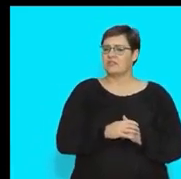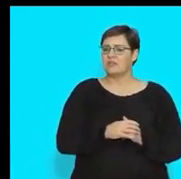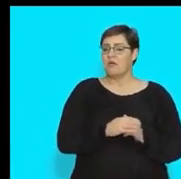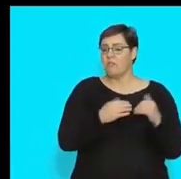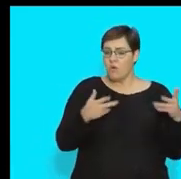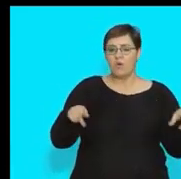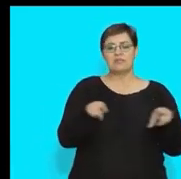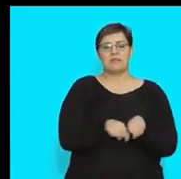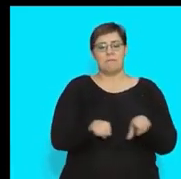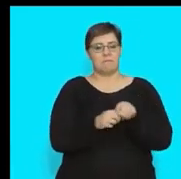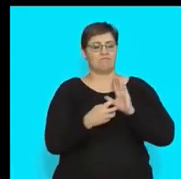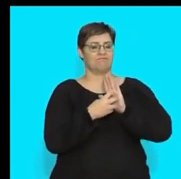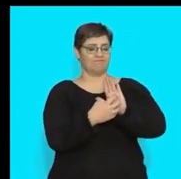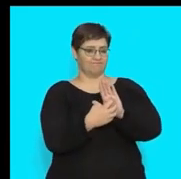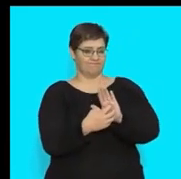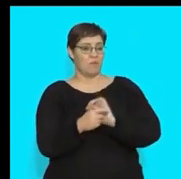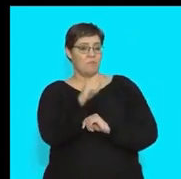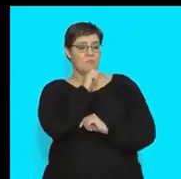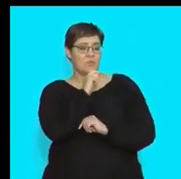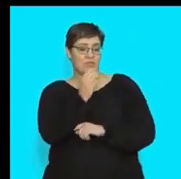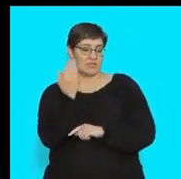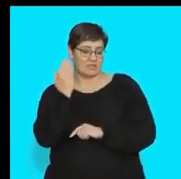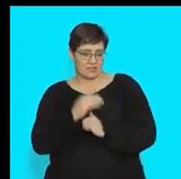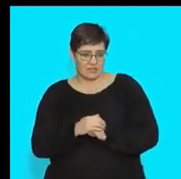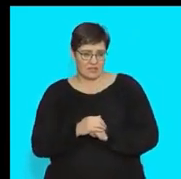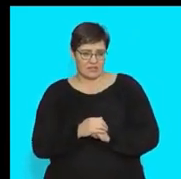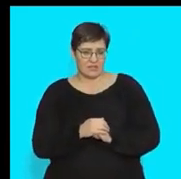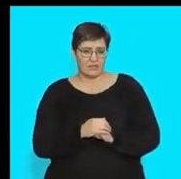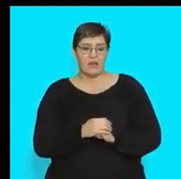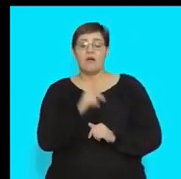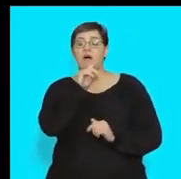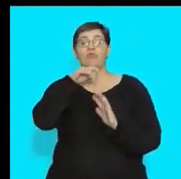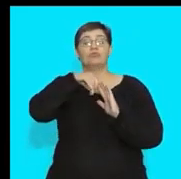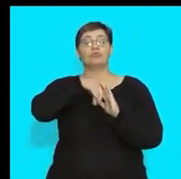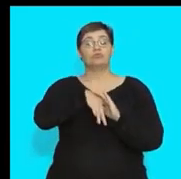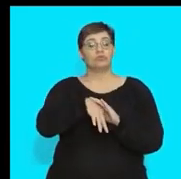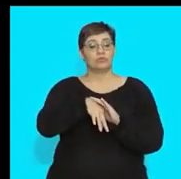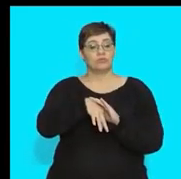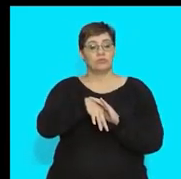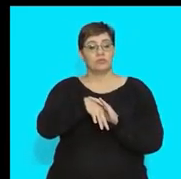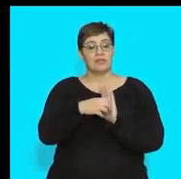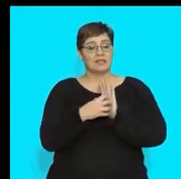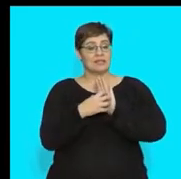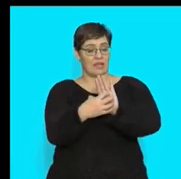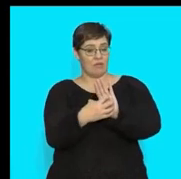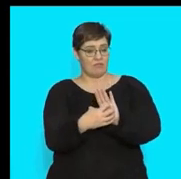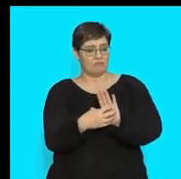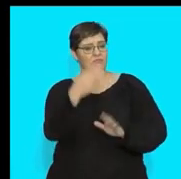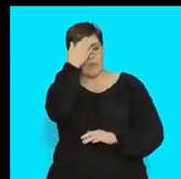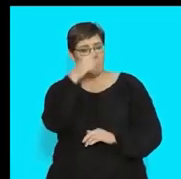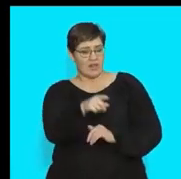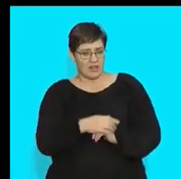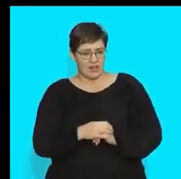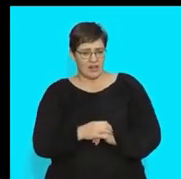question is pretty much the same diagram that I've used. And as I said to you, the root diagram